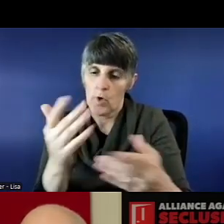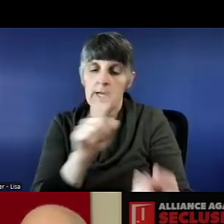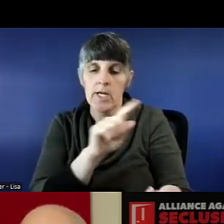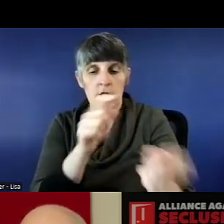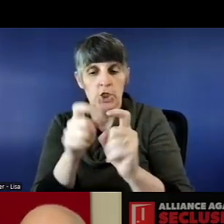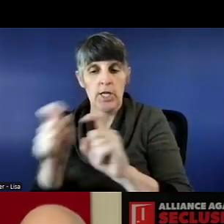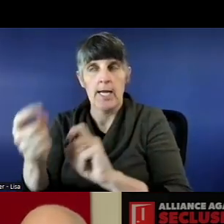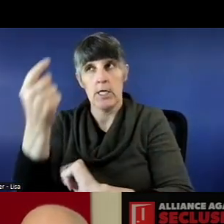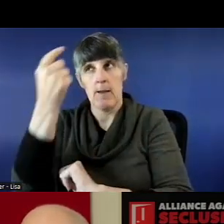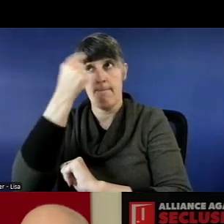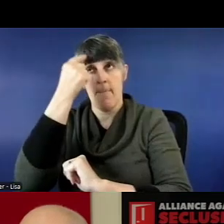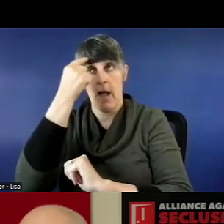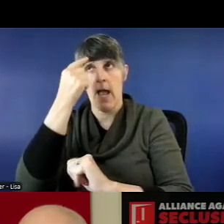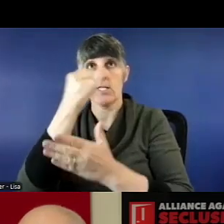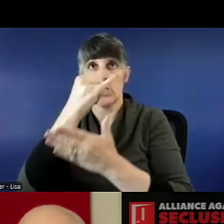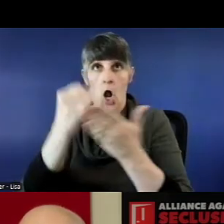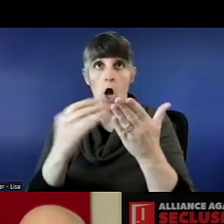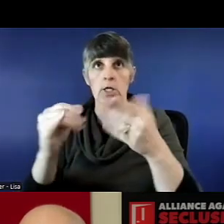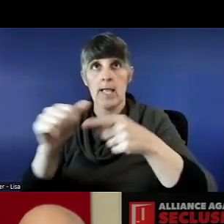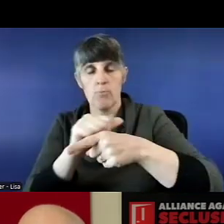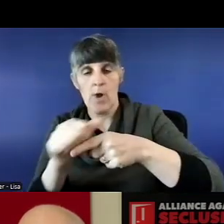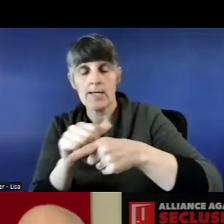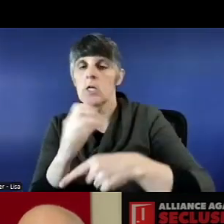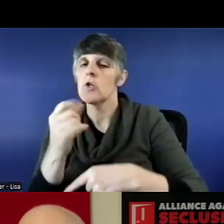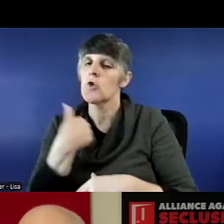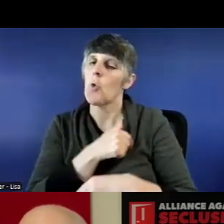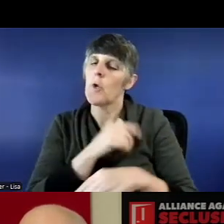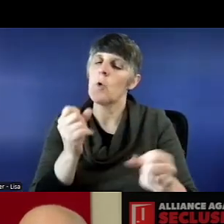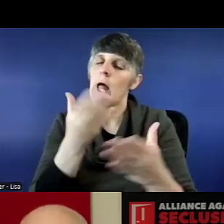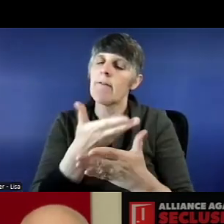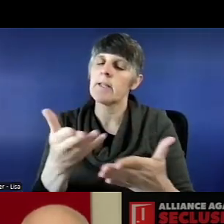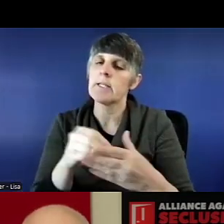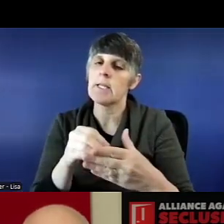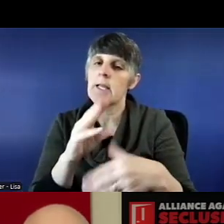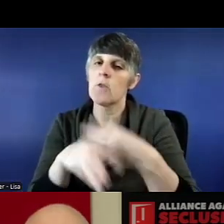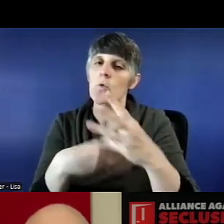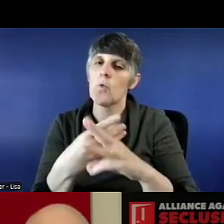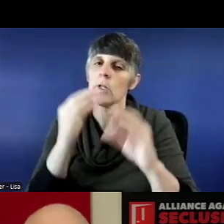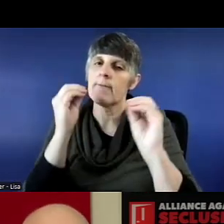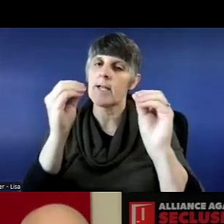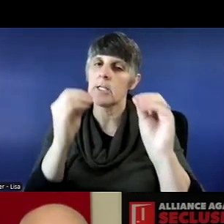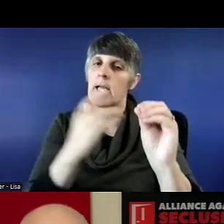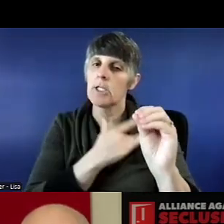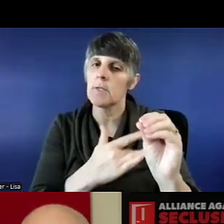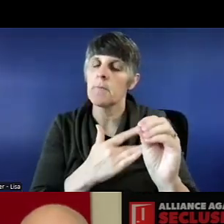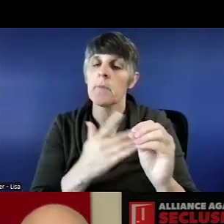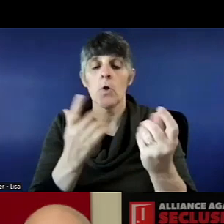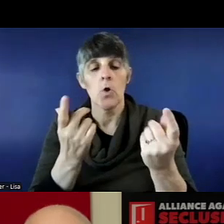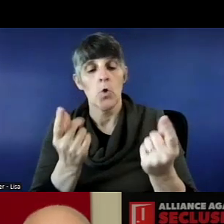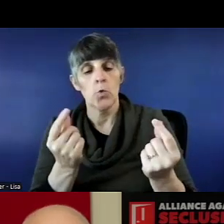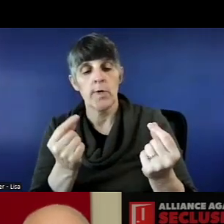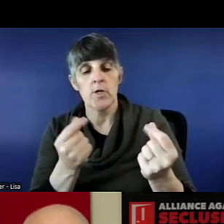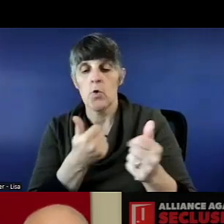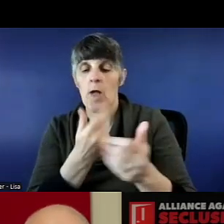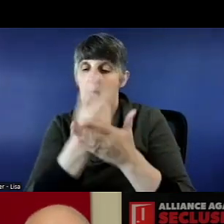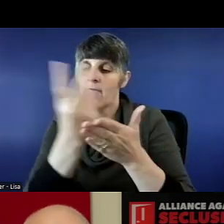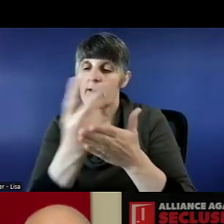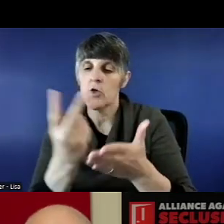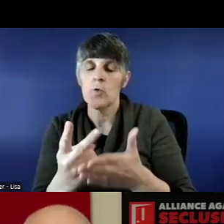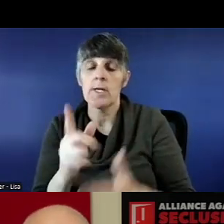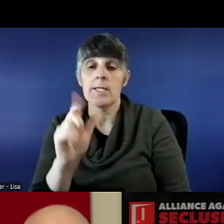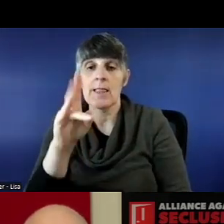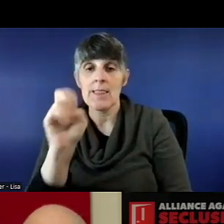changing minds, hearts, and practices. So we do a lot of things in the realm of education. We do every 2 weeks